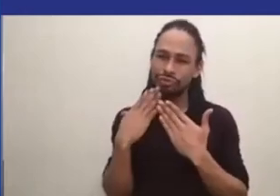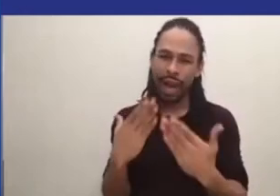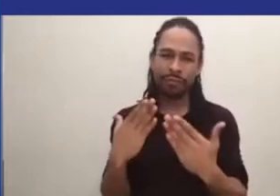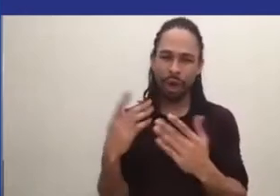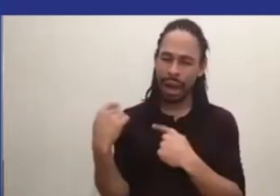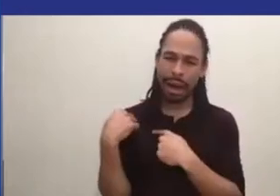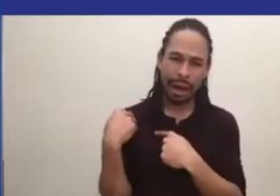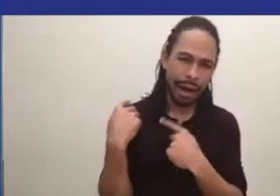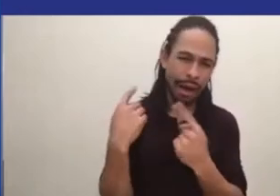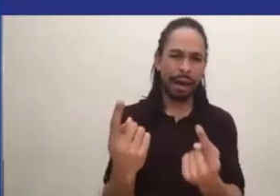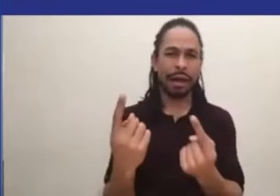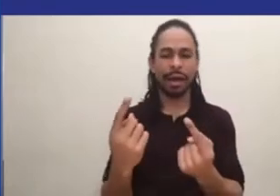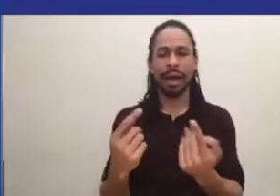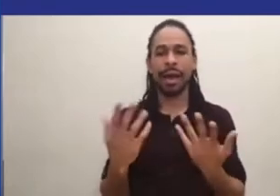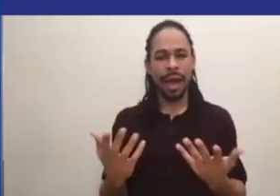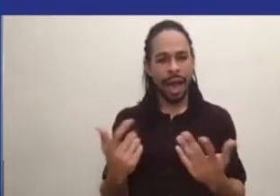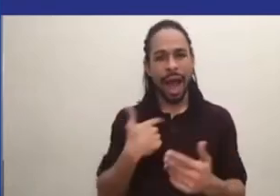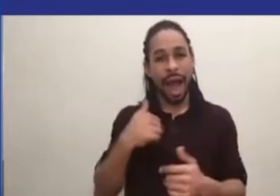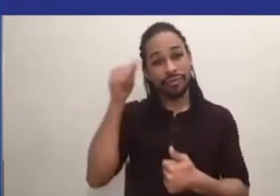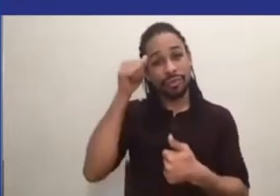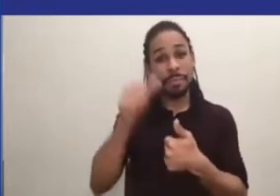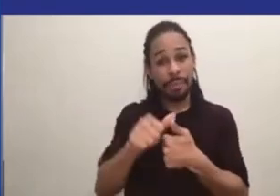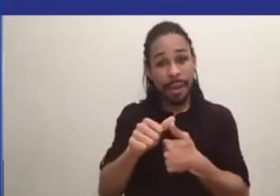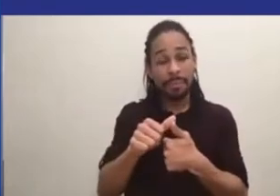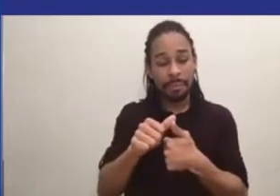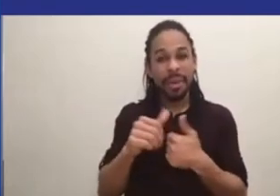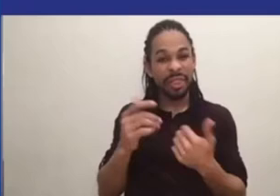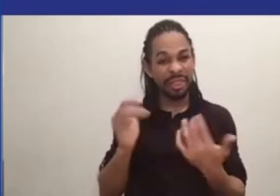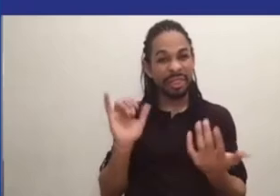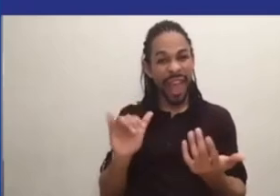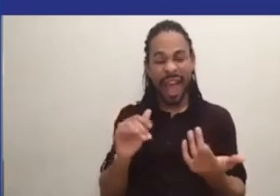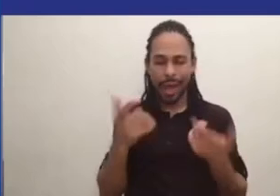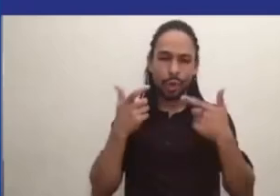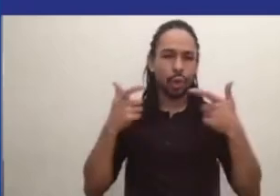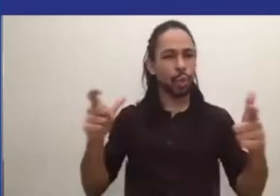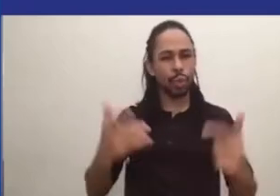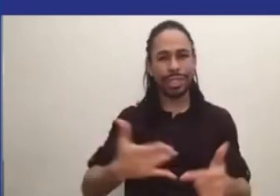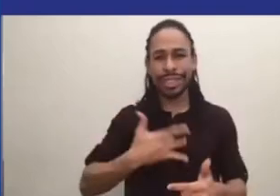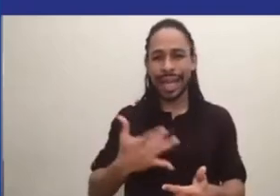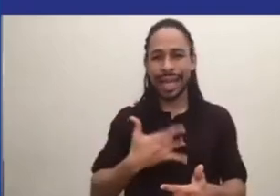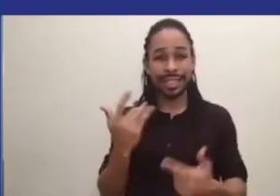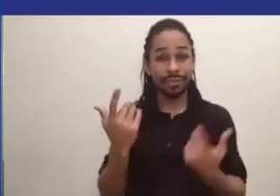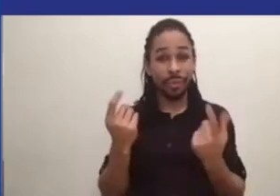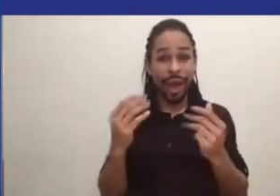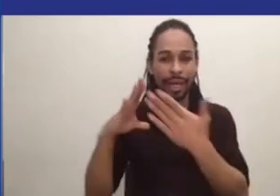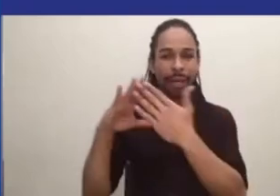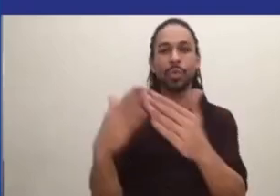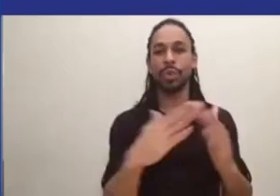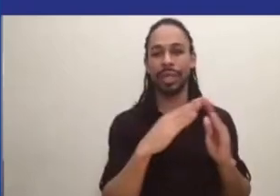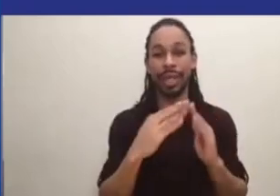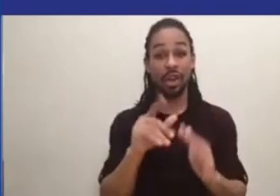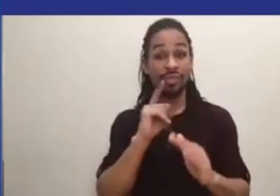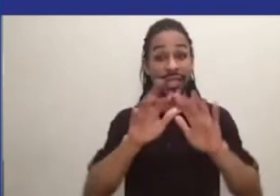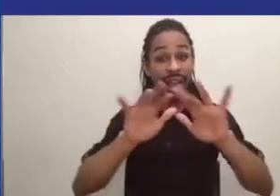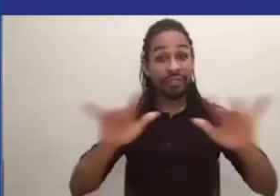remember the large sense of community, a pretty much diverse